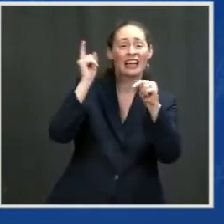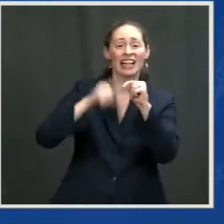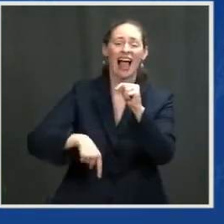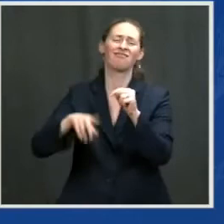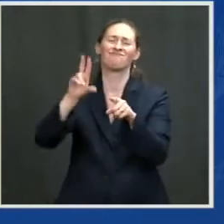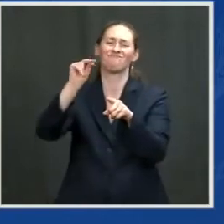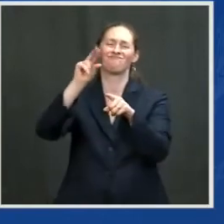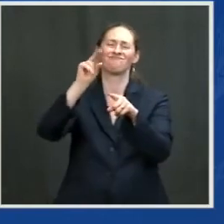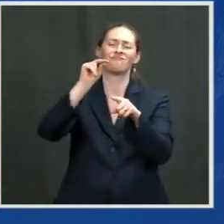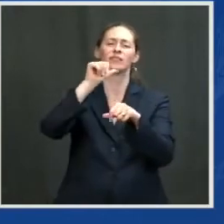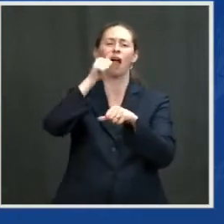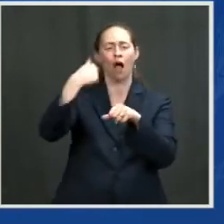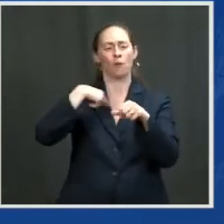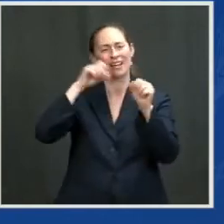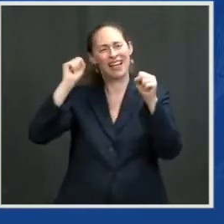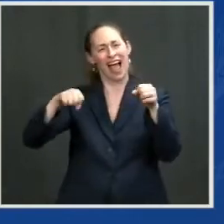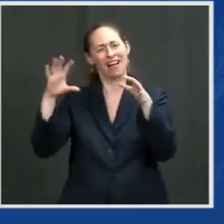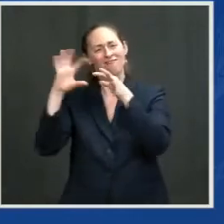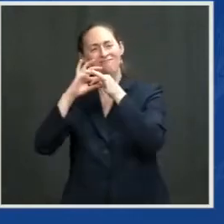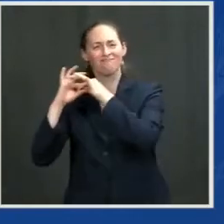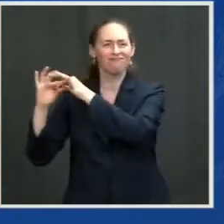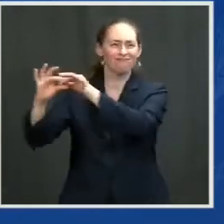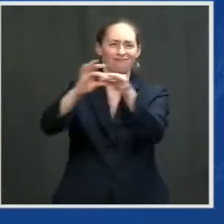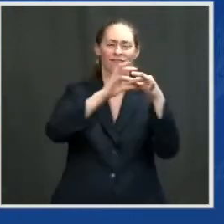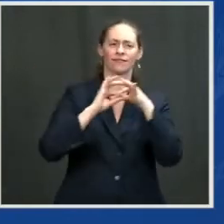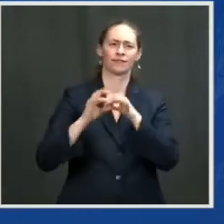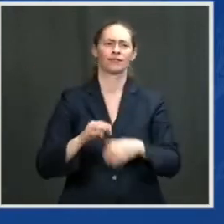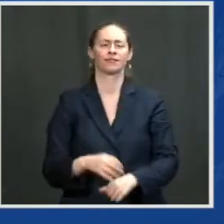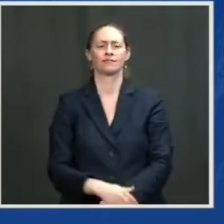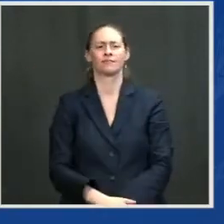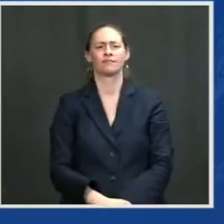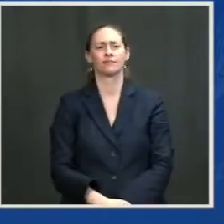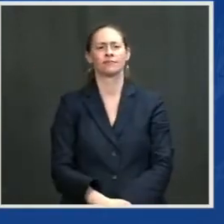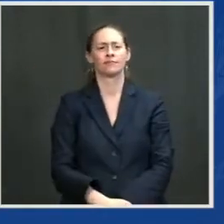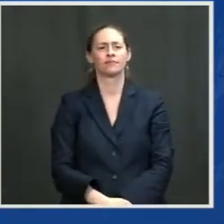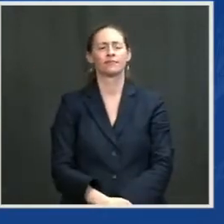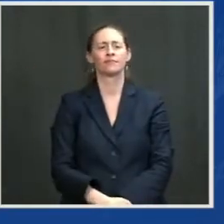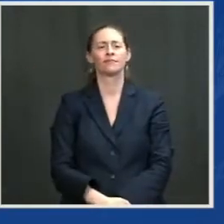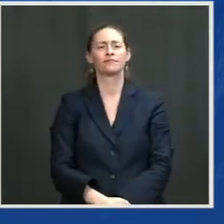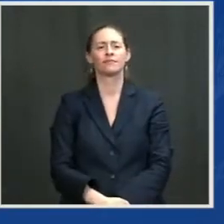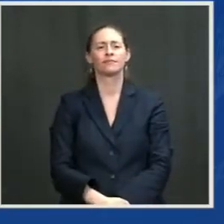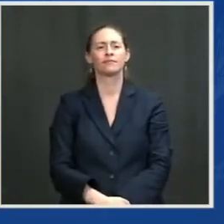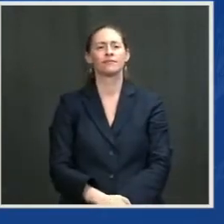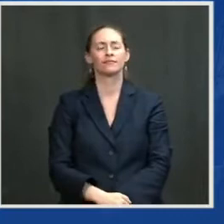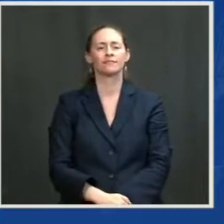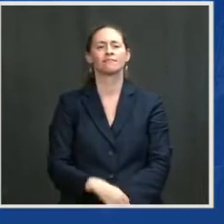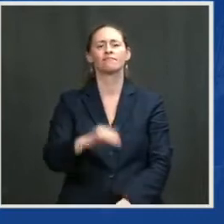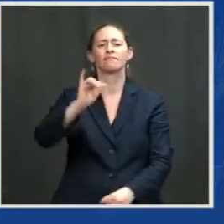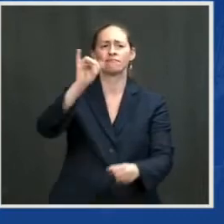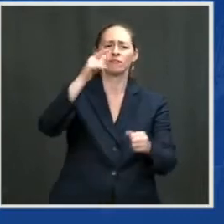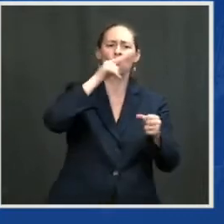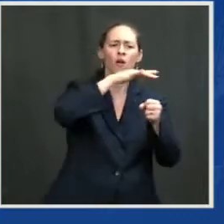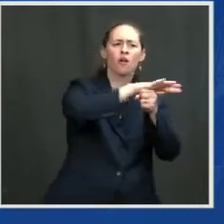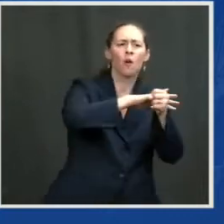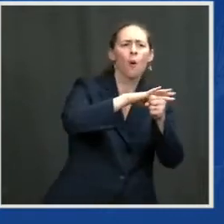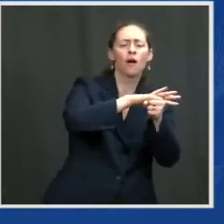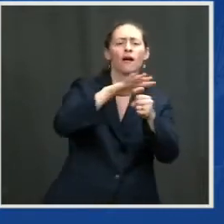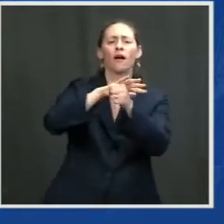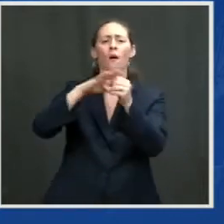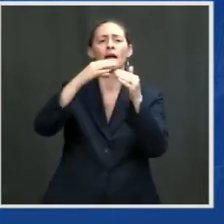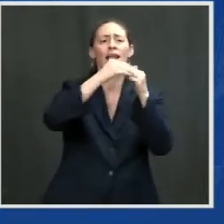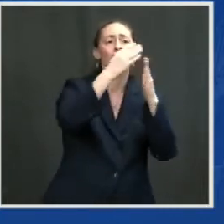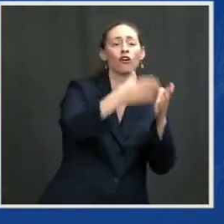like mayors and local officials do, like governors do. I find more support from Republican governors and mayors